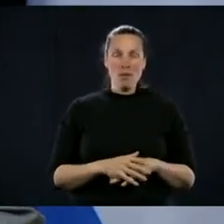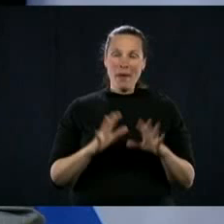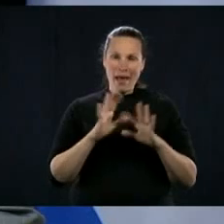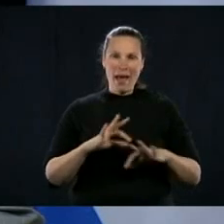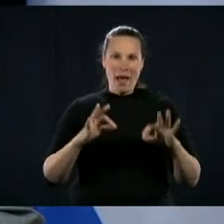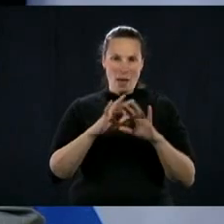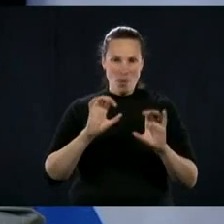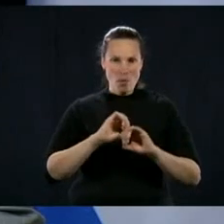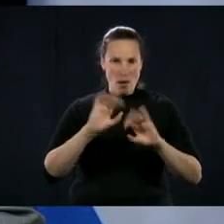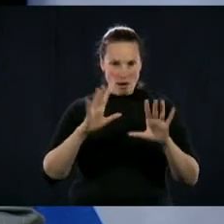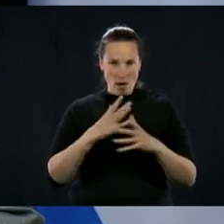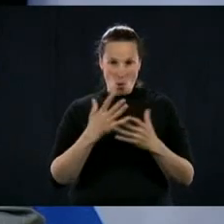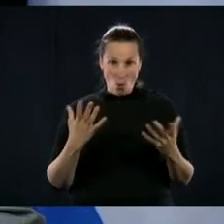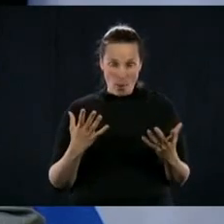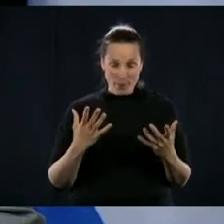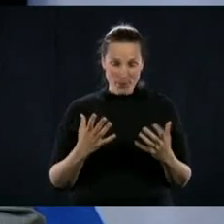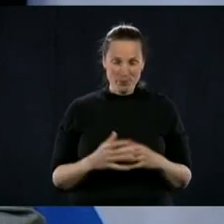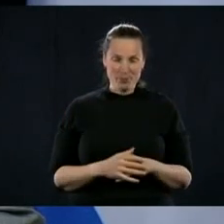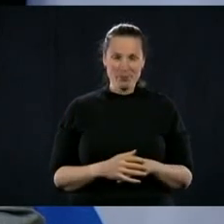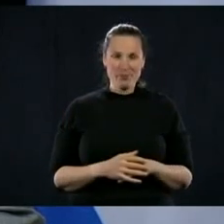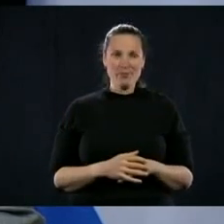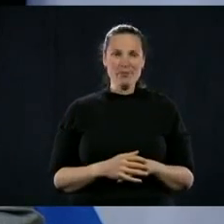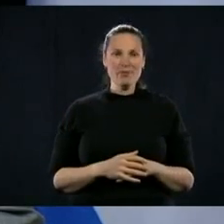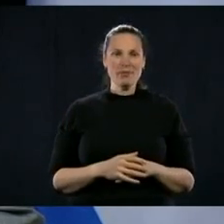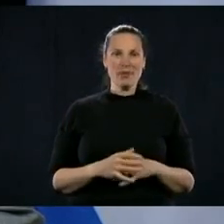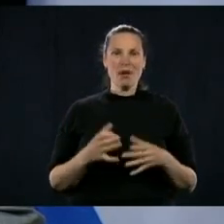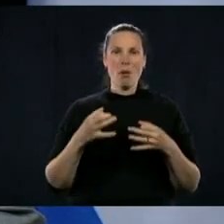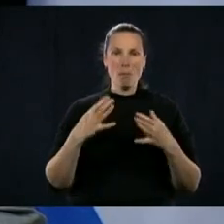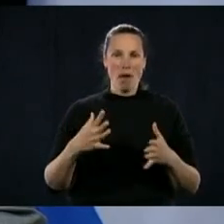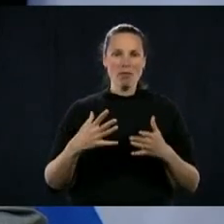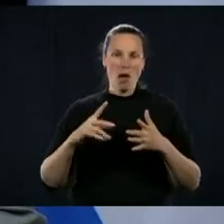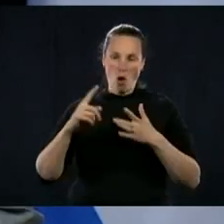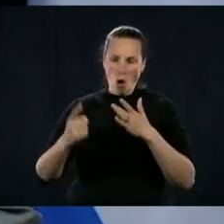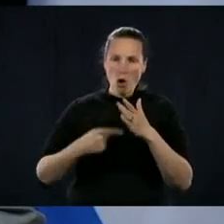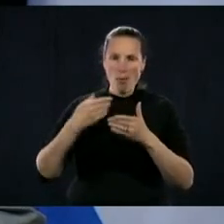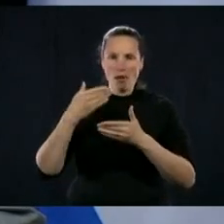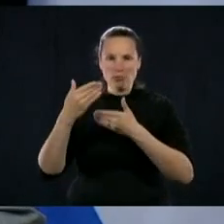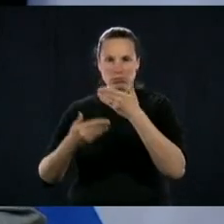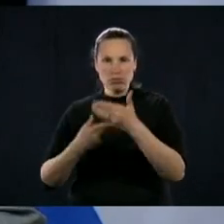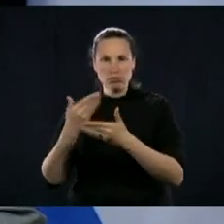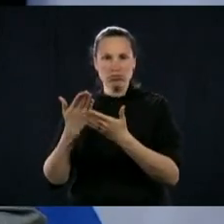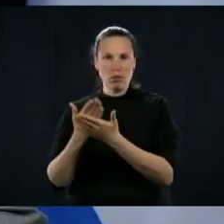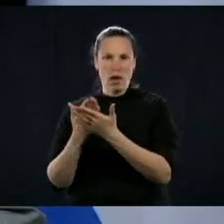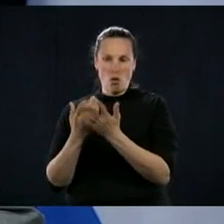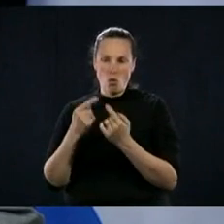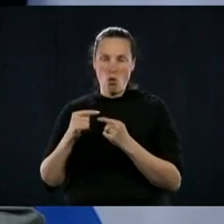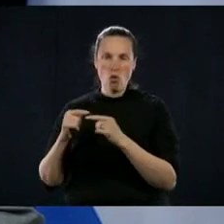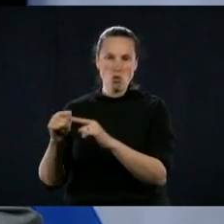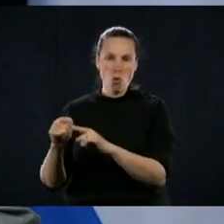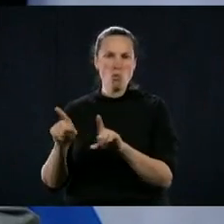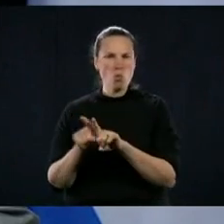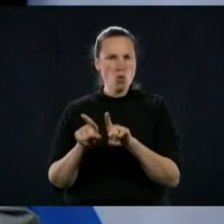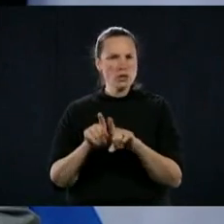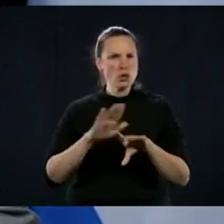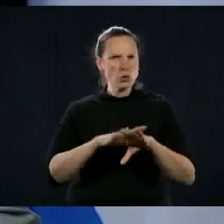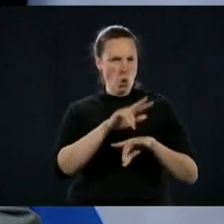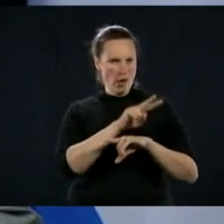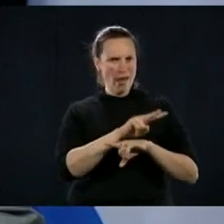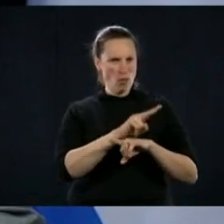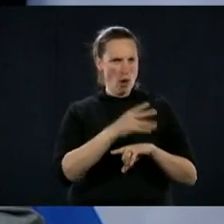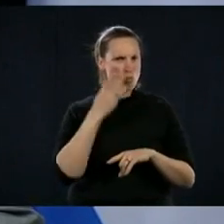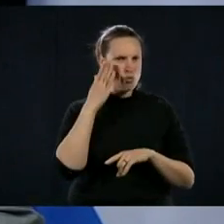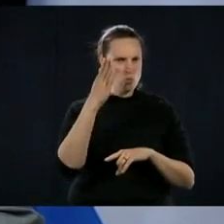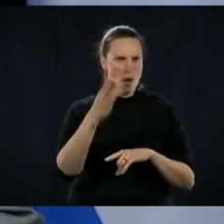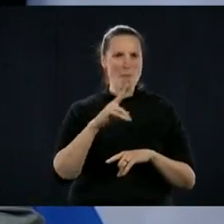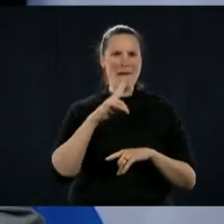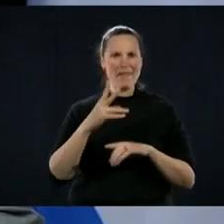north, east, west. So there's one thing to be understood. In the processes that we're going to be setting up for the schools